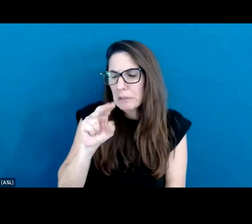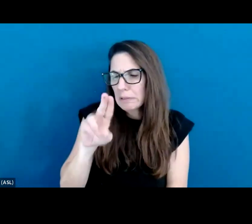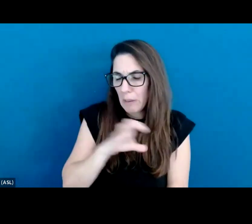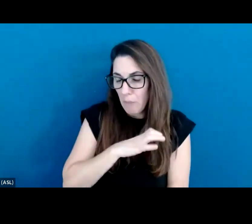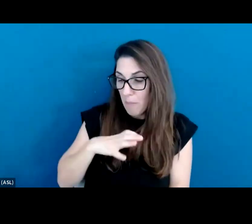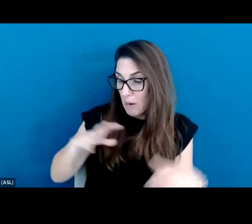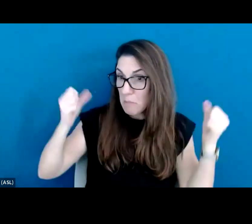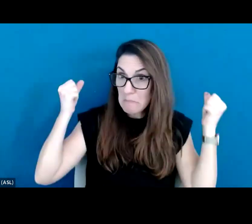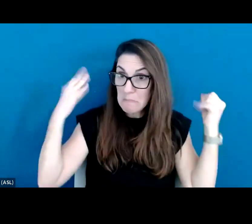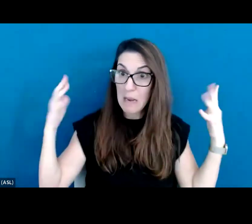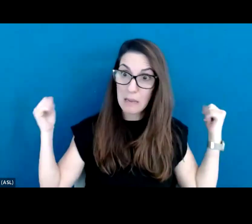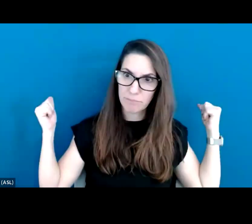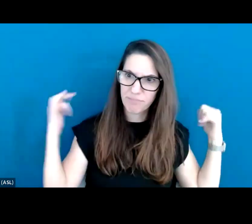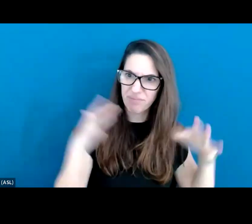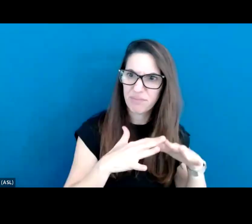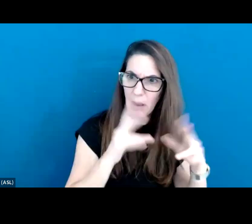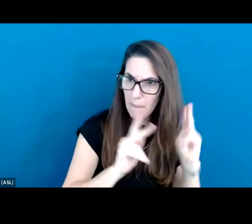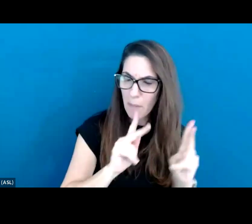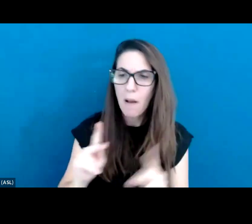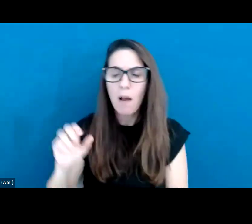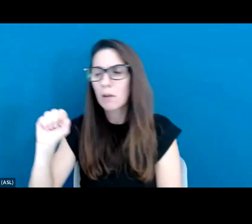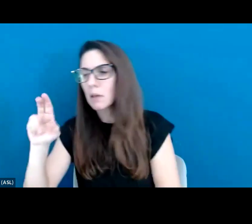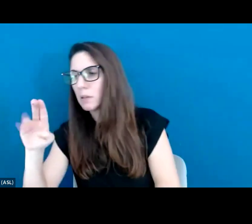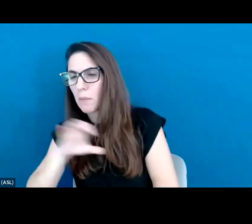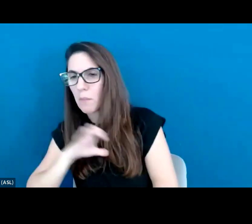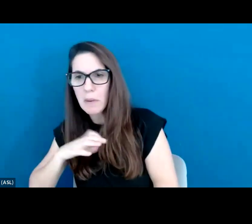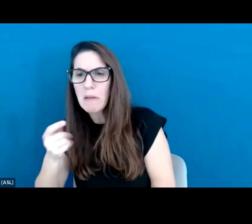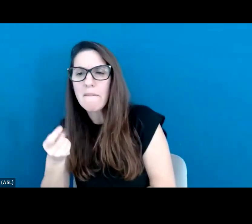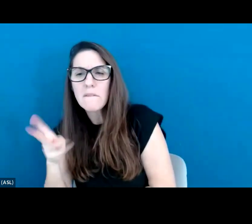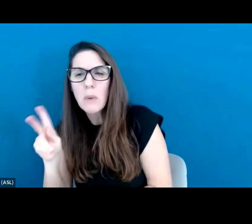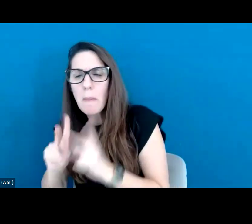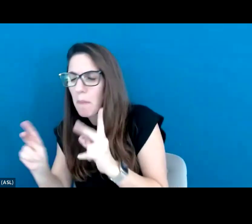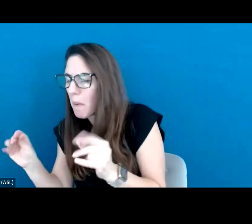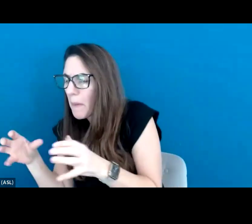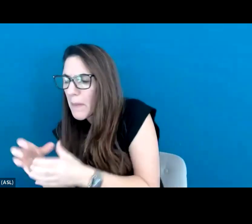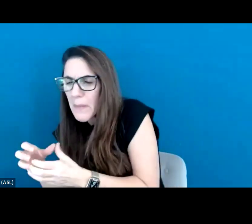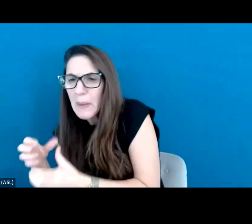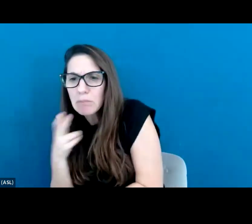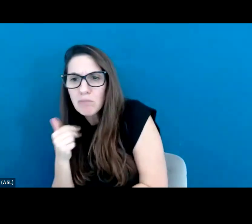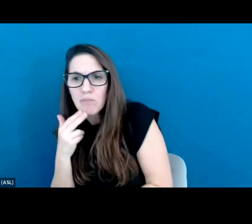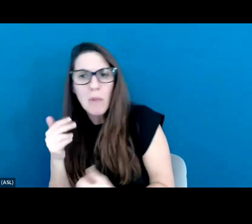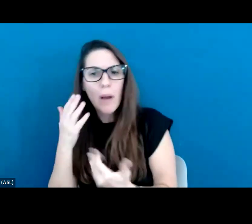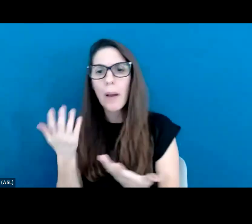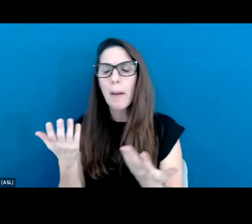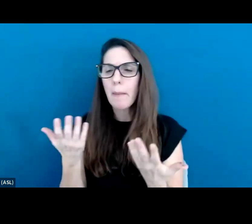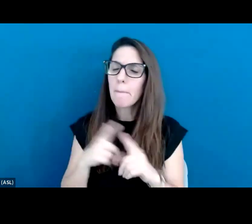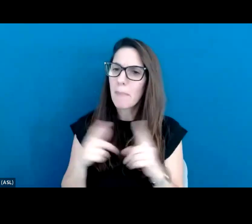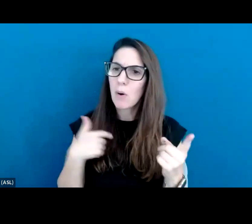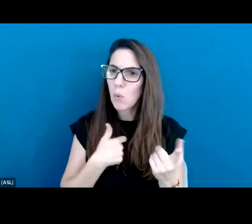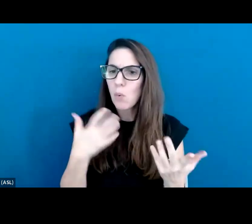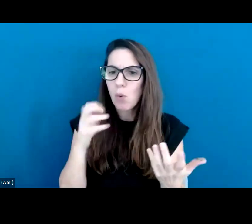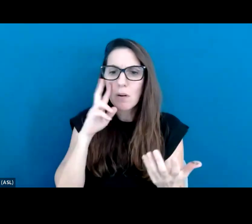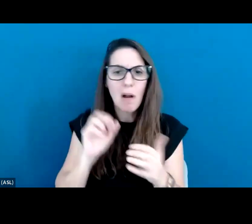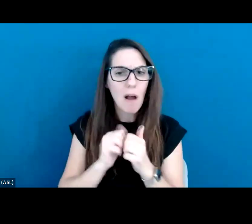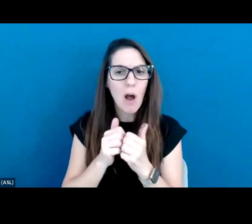which have only a few people. Like that's not necessarily an issue because all the work is going to refer back to the full committee anyway. But we'll see sort of where the weight of interest